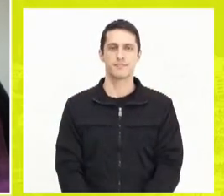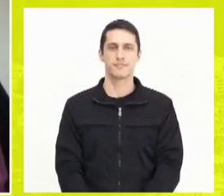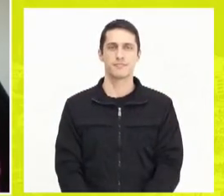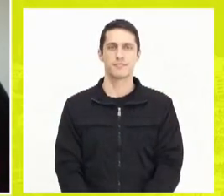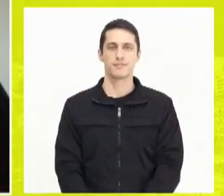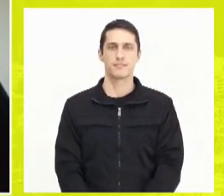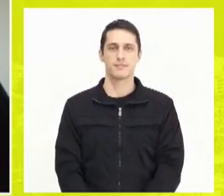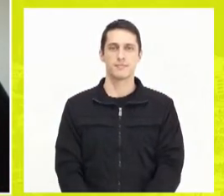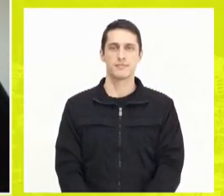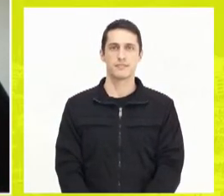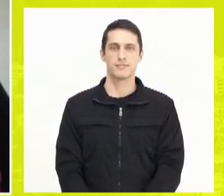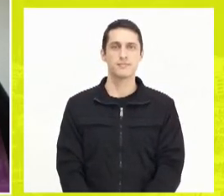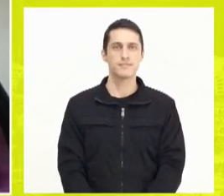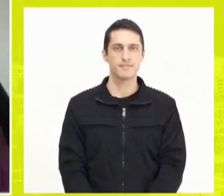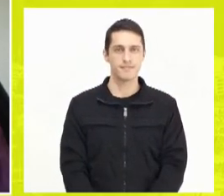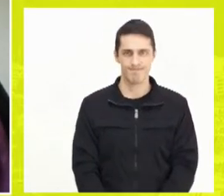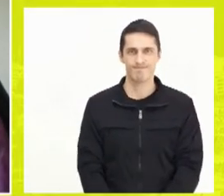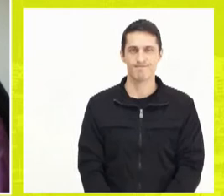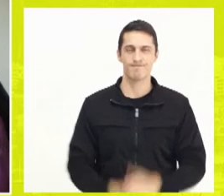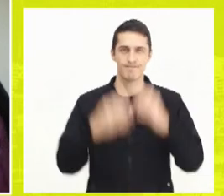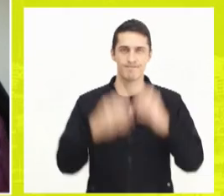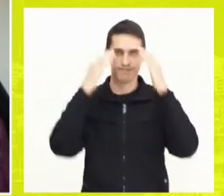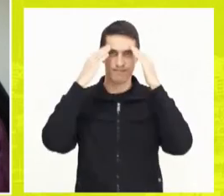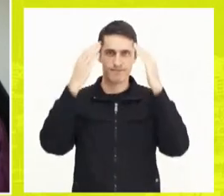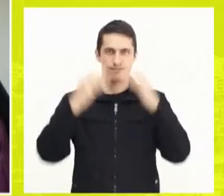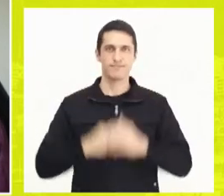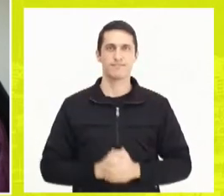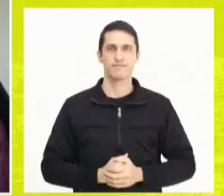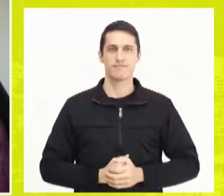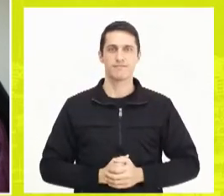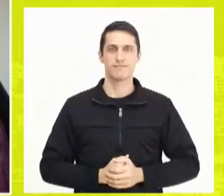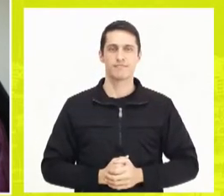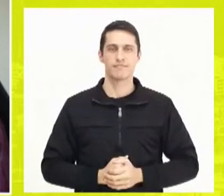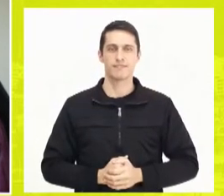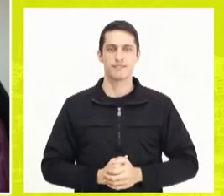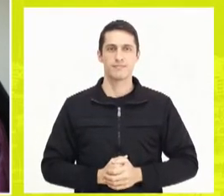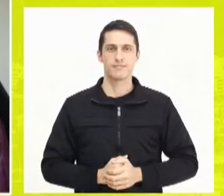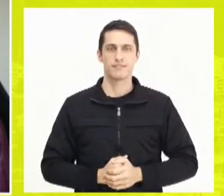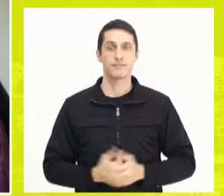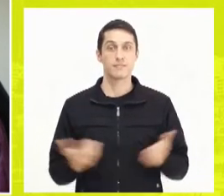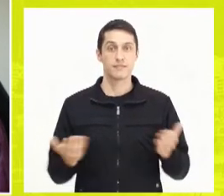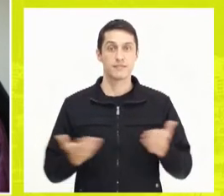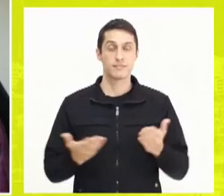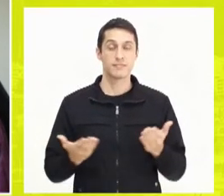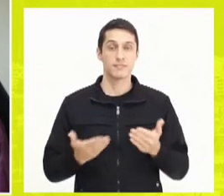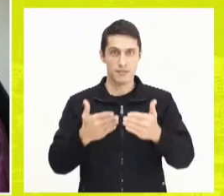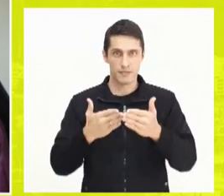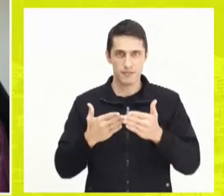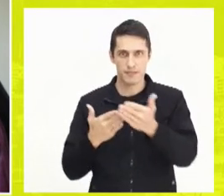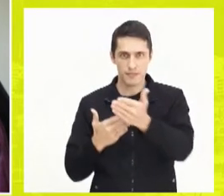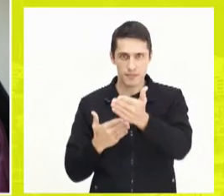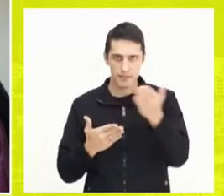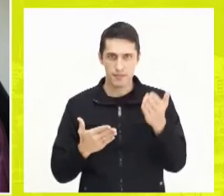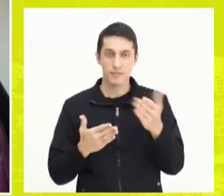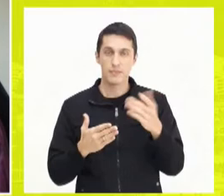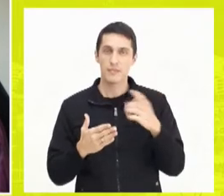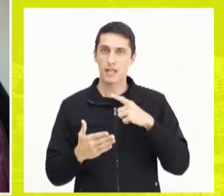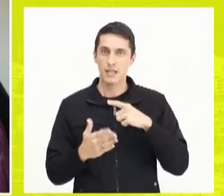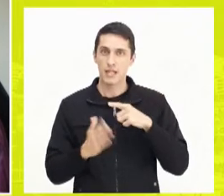these analysis tools thank you guys i'd like to